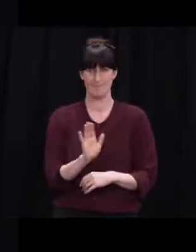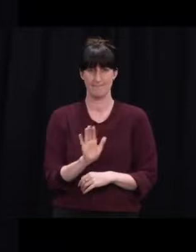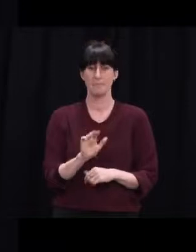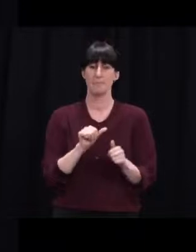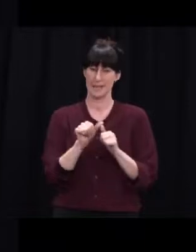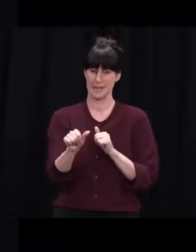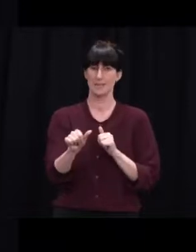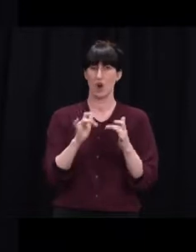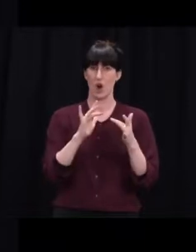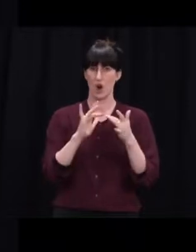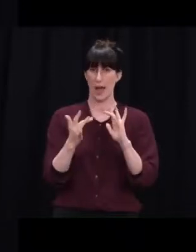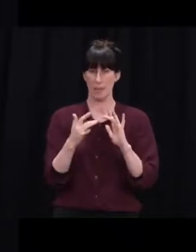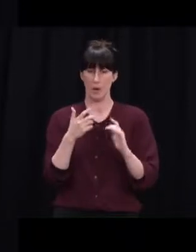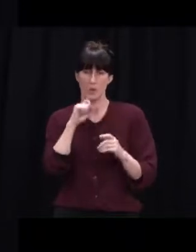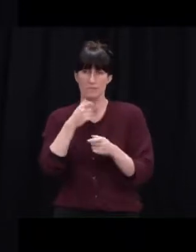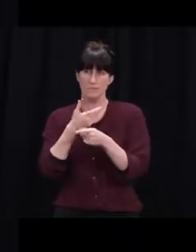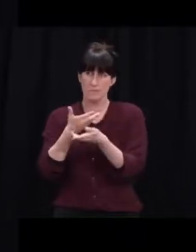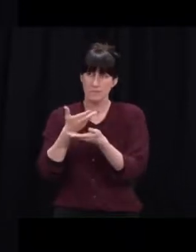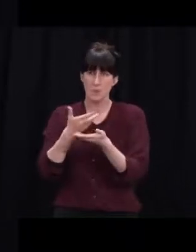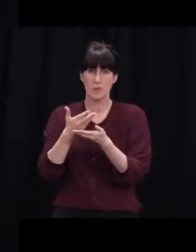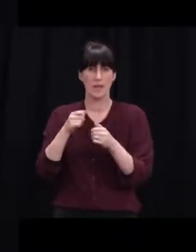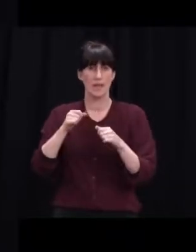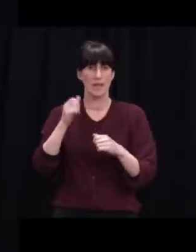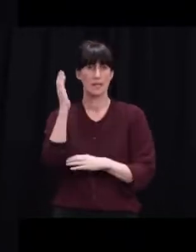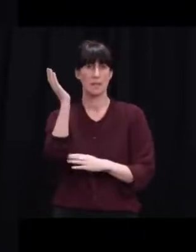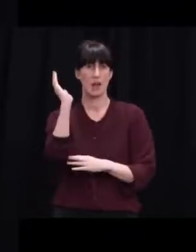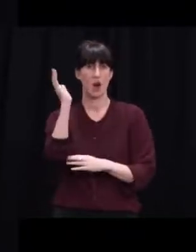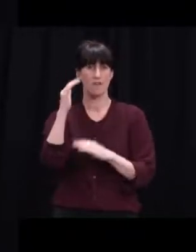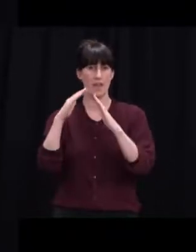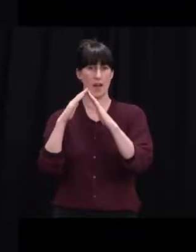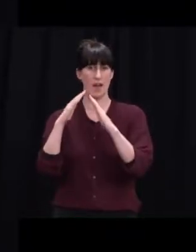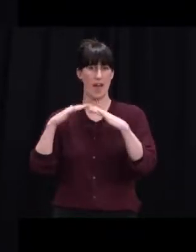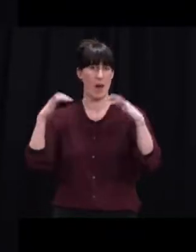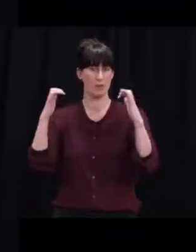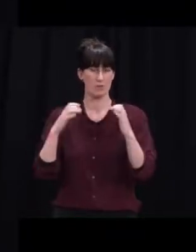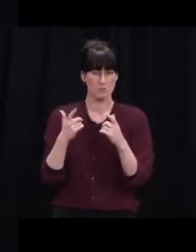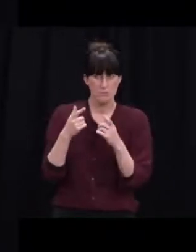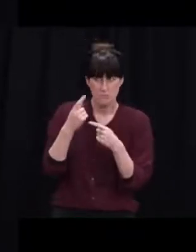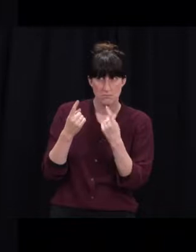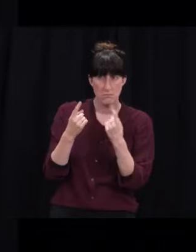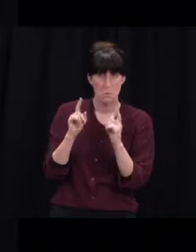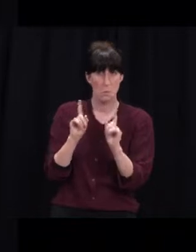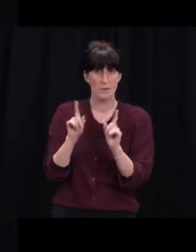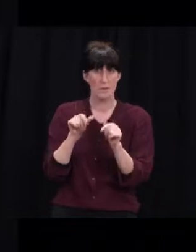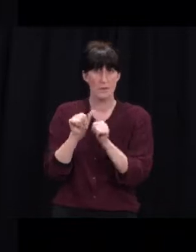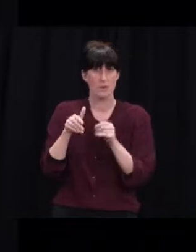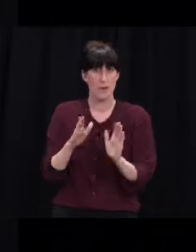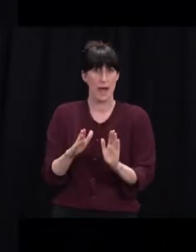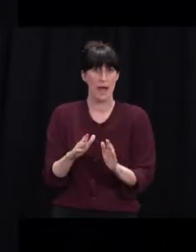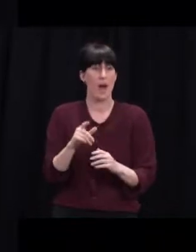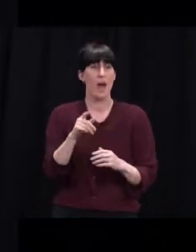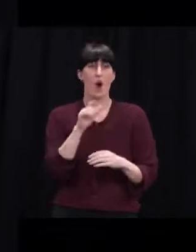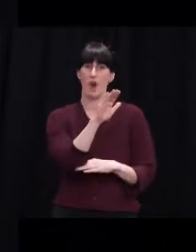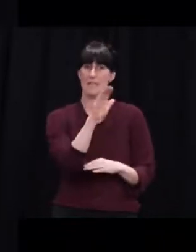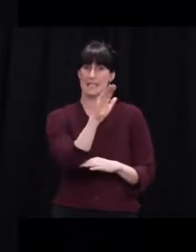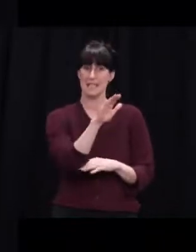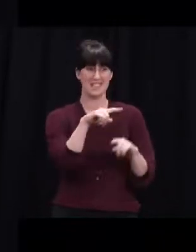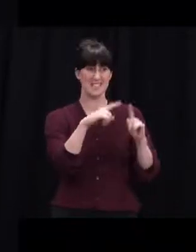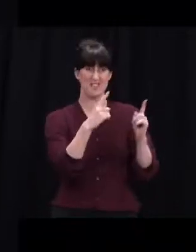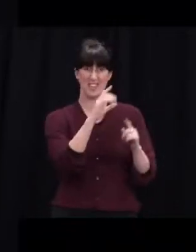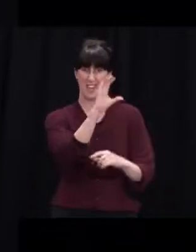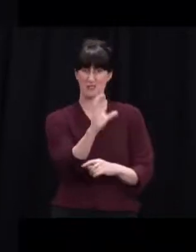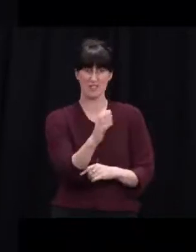travelling here to Wellington at the current point in time. And we will work with the Speaker and the Business Committee to explore all of the ways that could